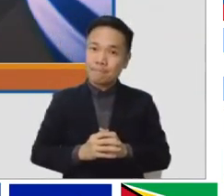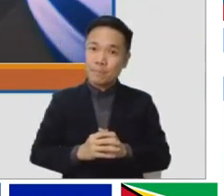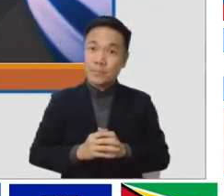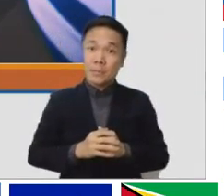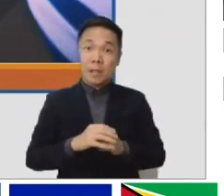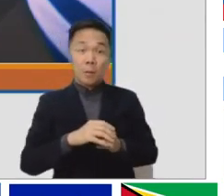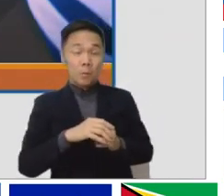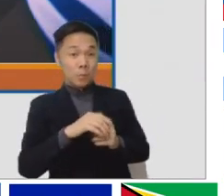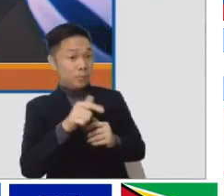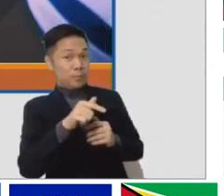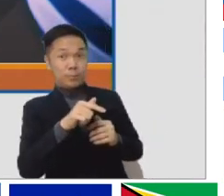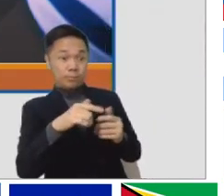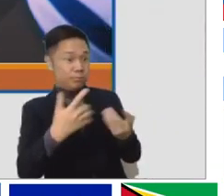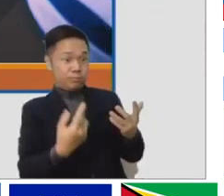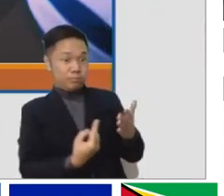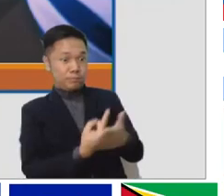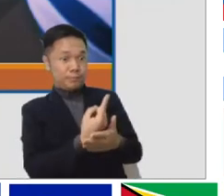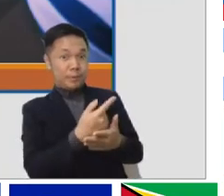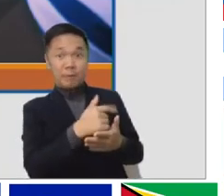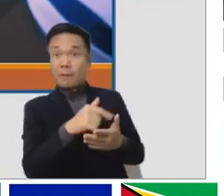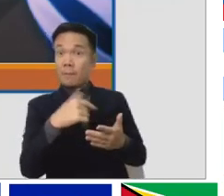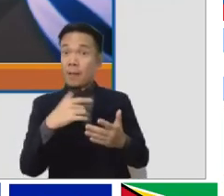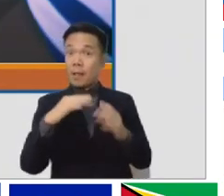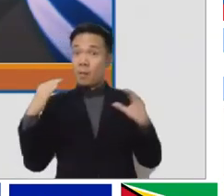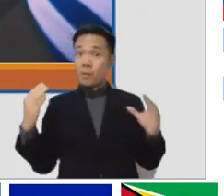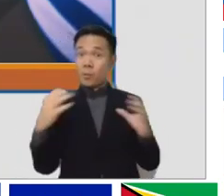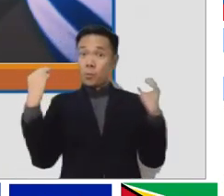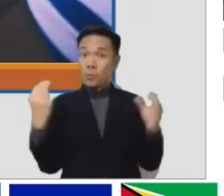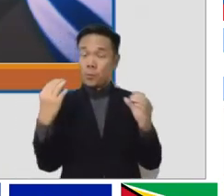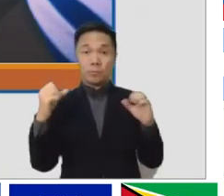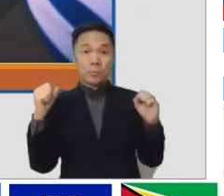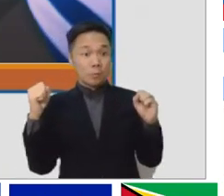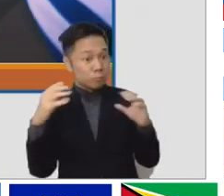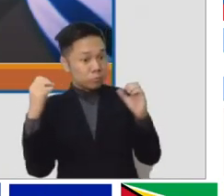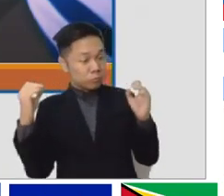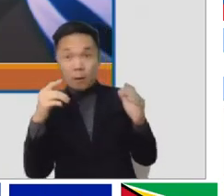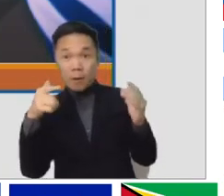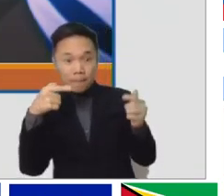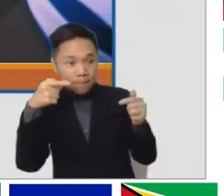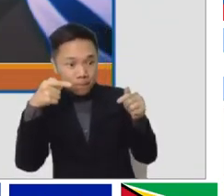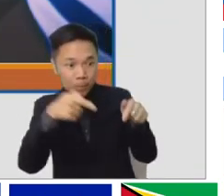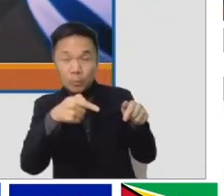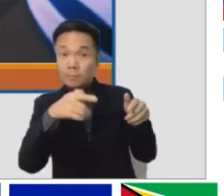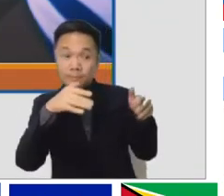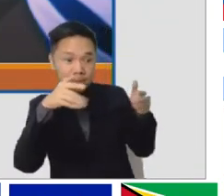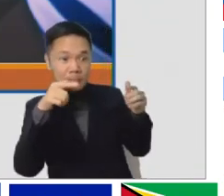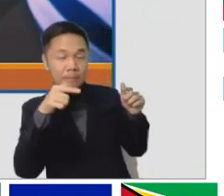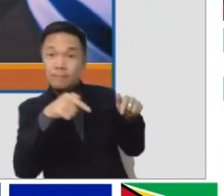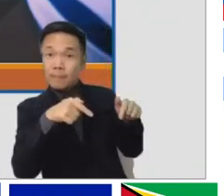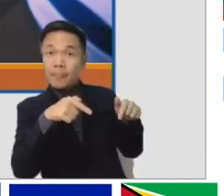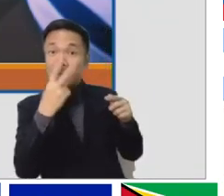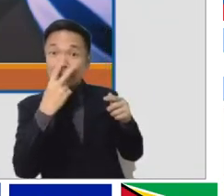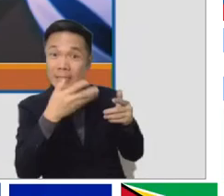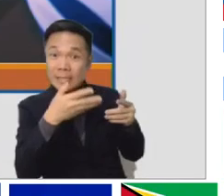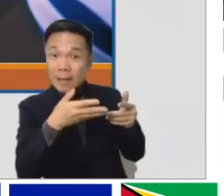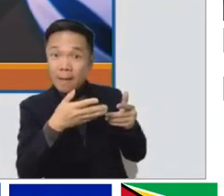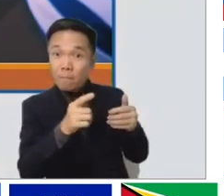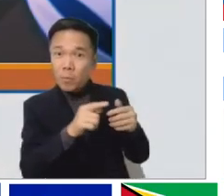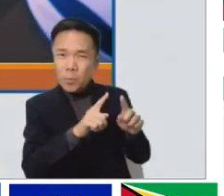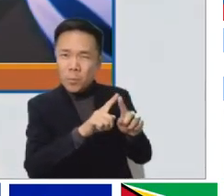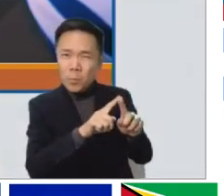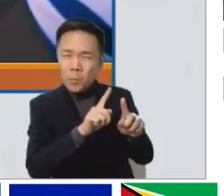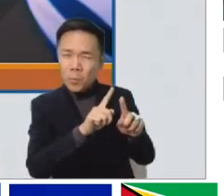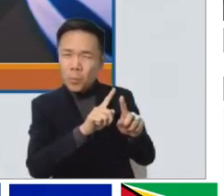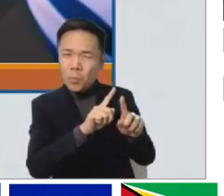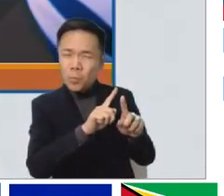team is certain to deal with all of the threats that are known to us.